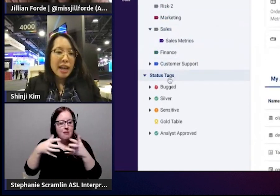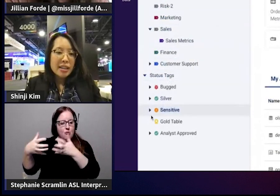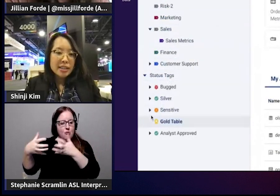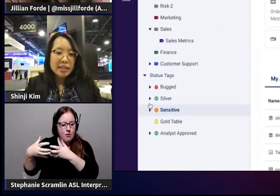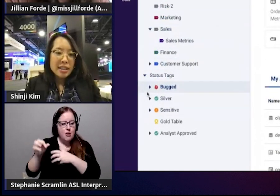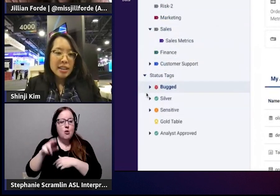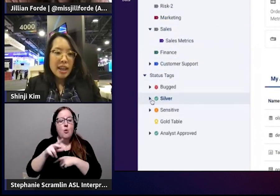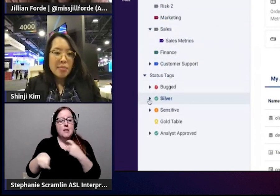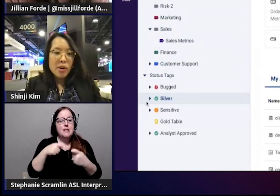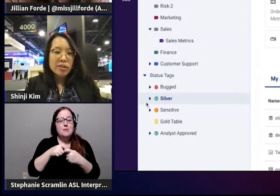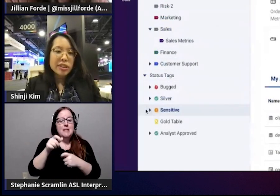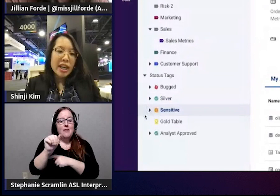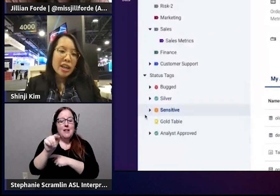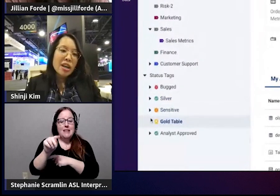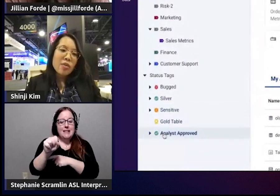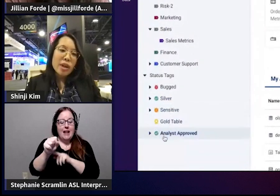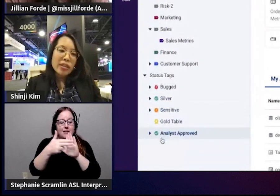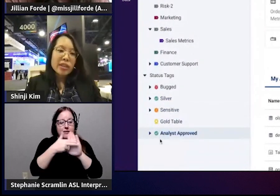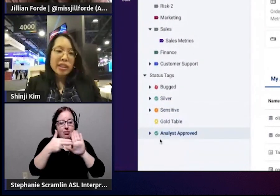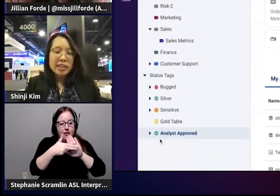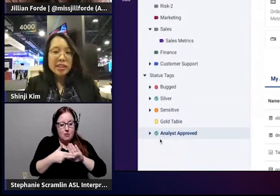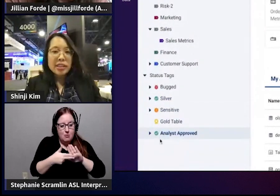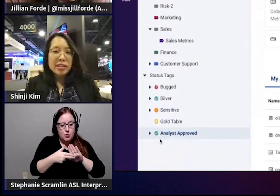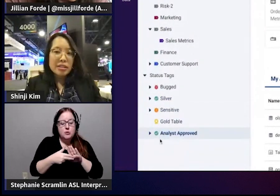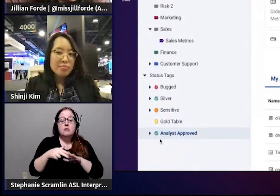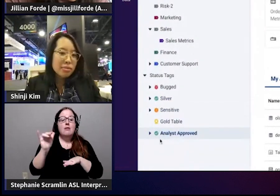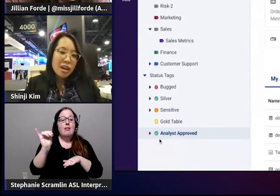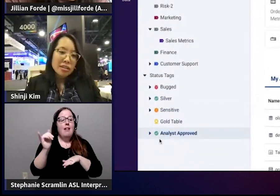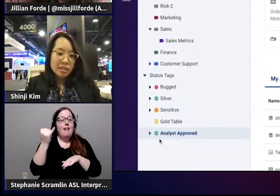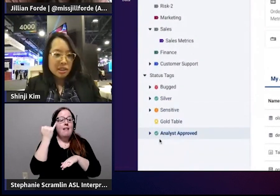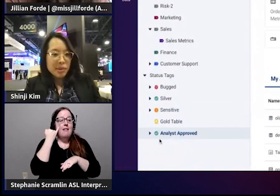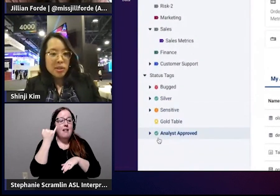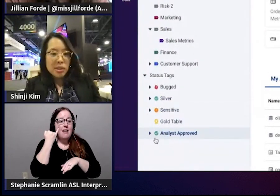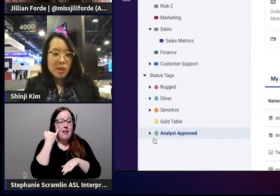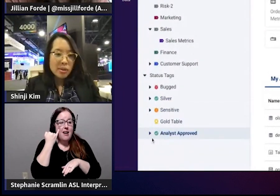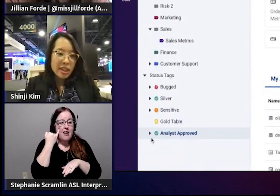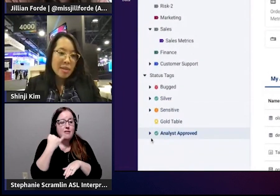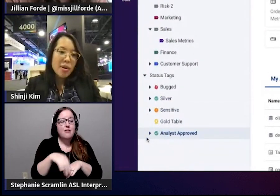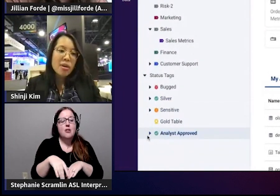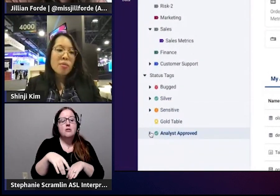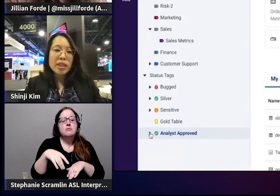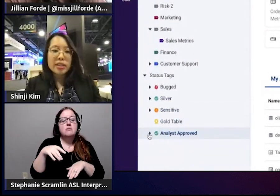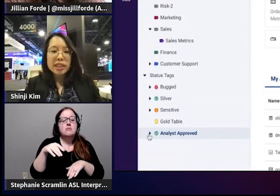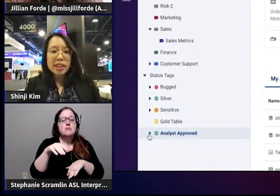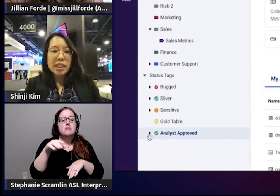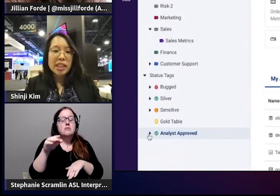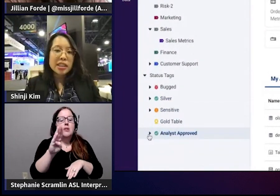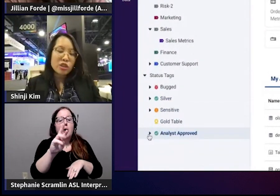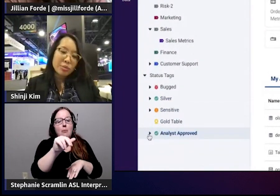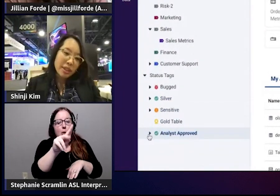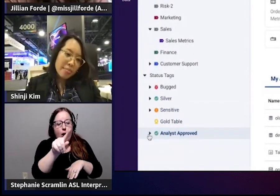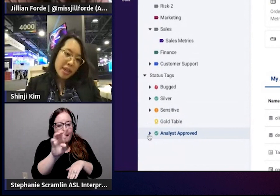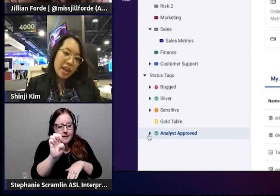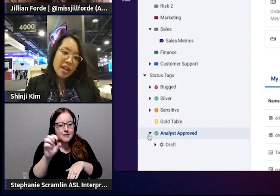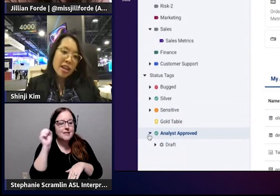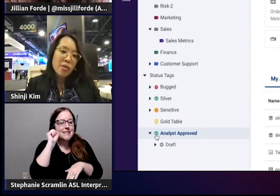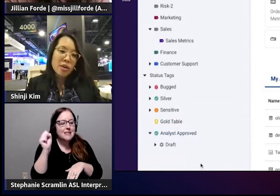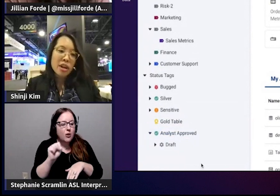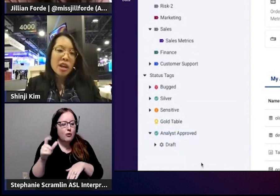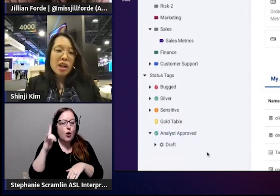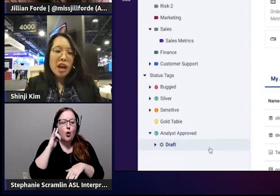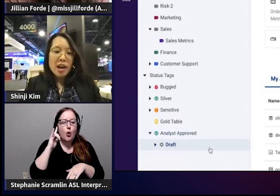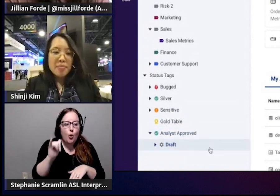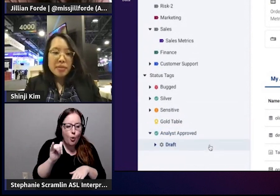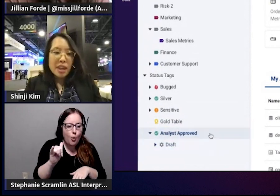certain status labels, like whether this is a bronze, silver, or gold table, whether this is to be deprecated